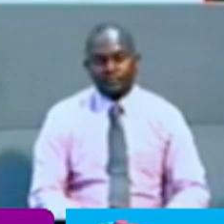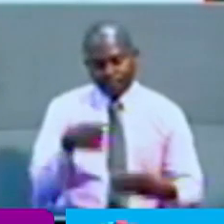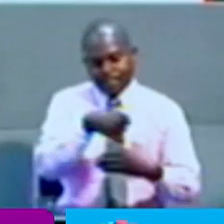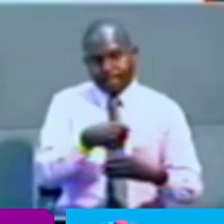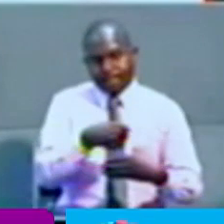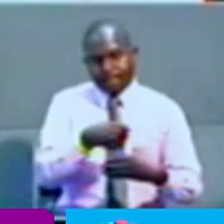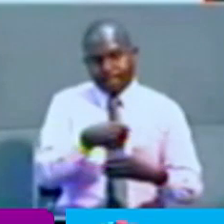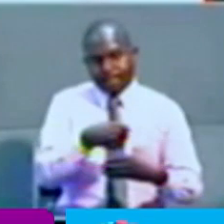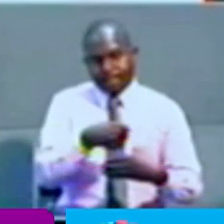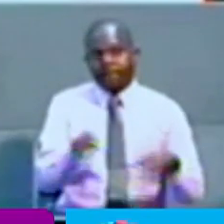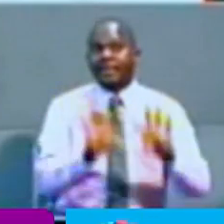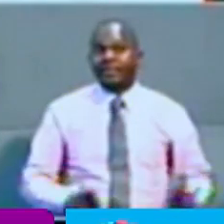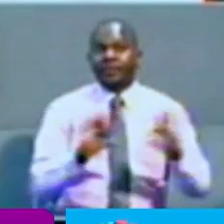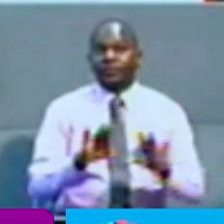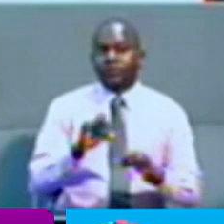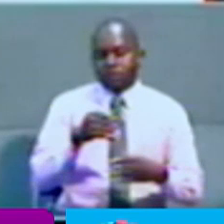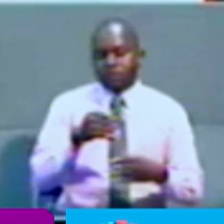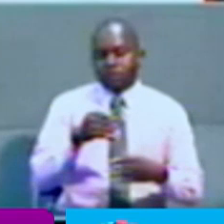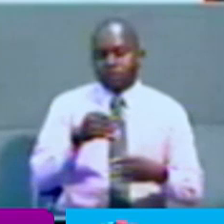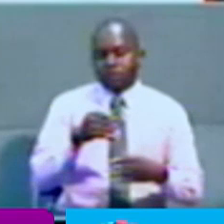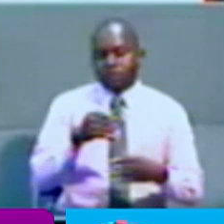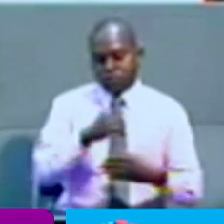Among the essential health workers include doctors,